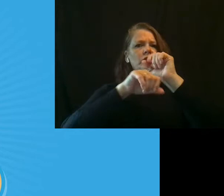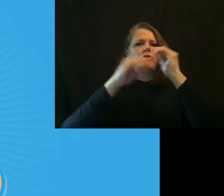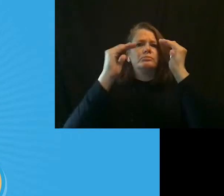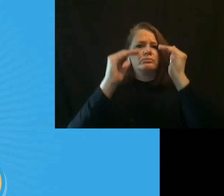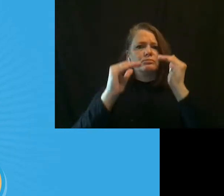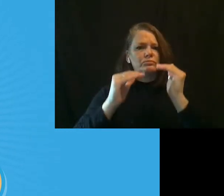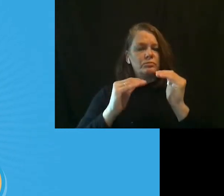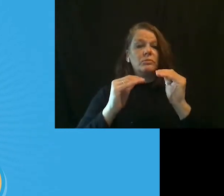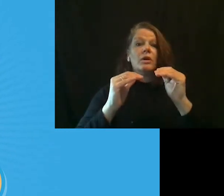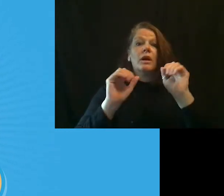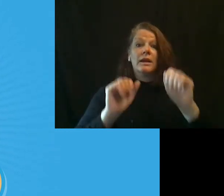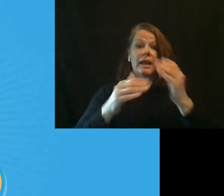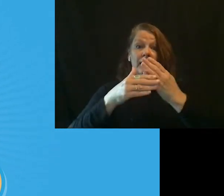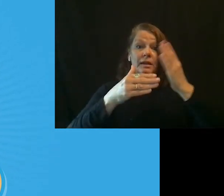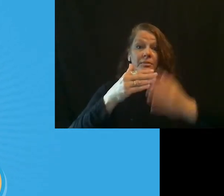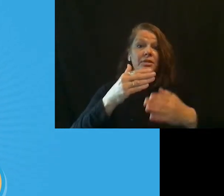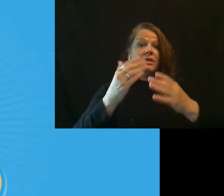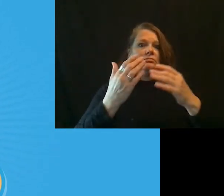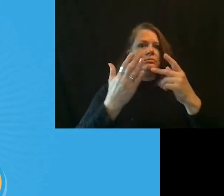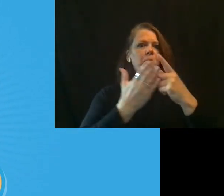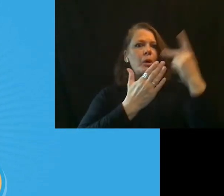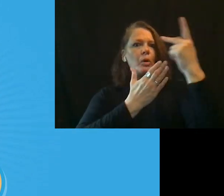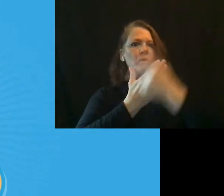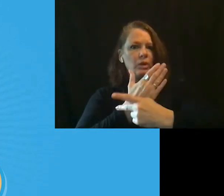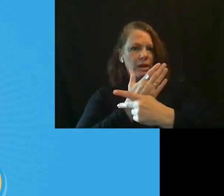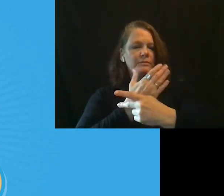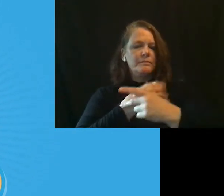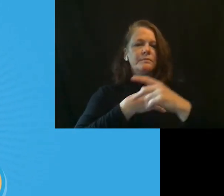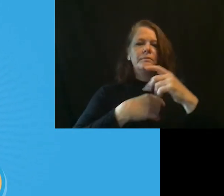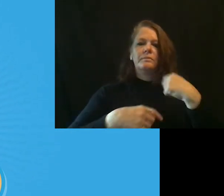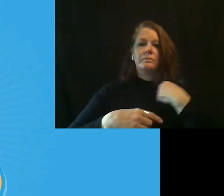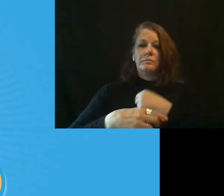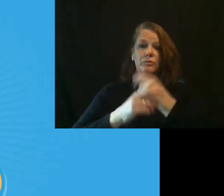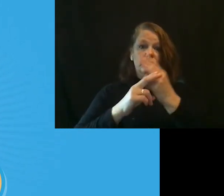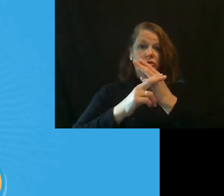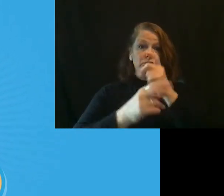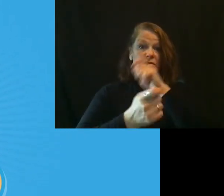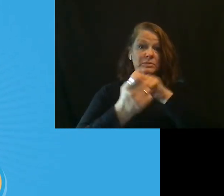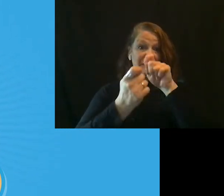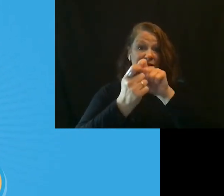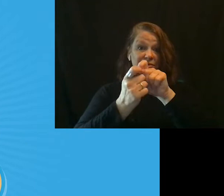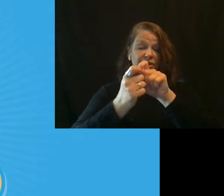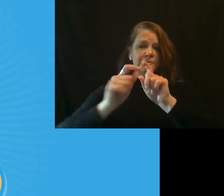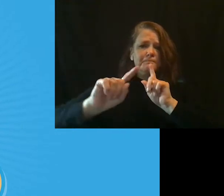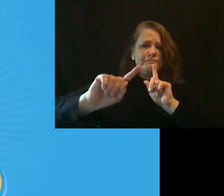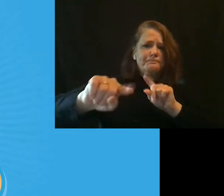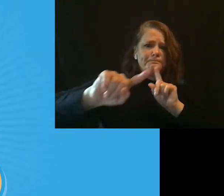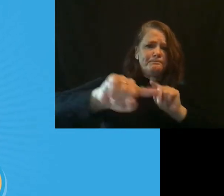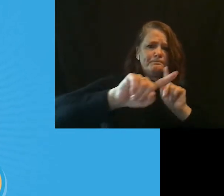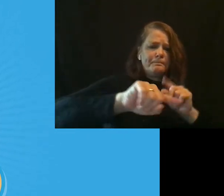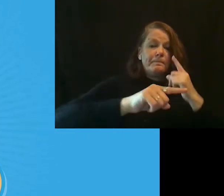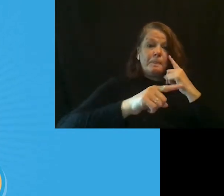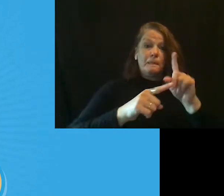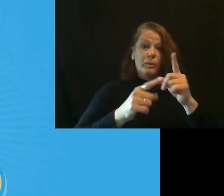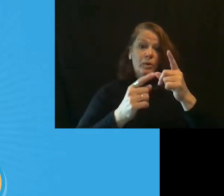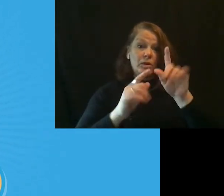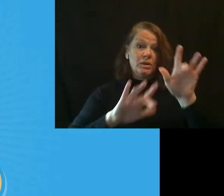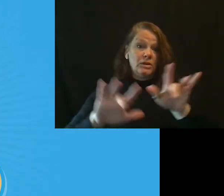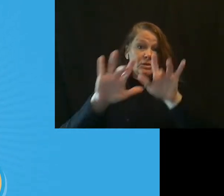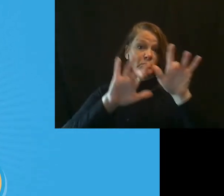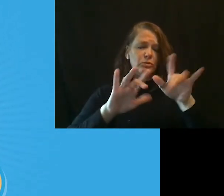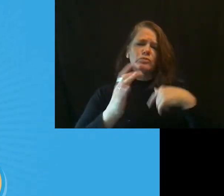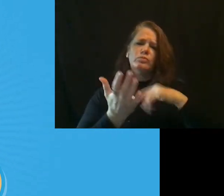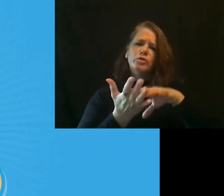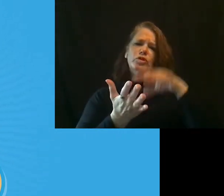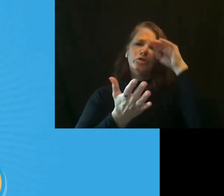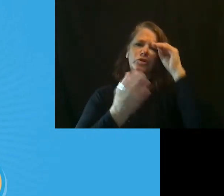task called a program. And the way we do this is by using specific commands to the computer. And we'll learn a